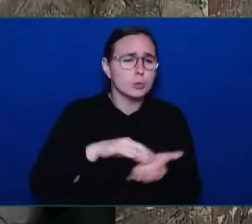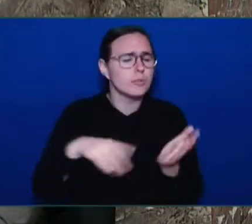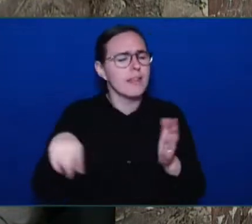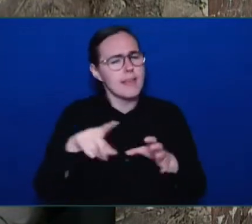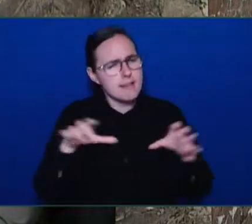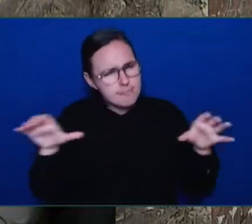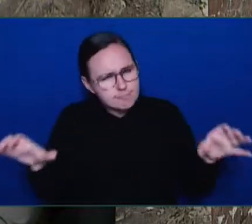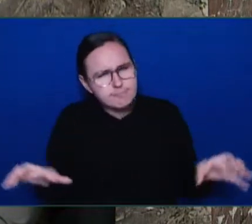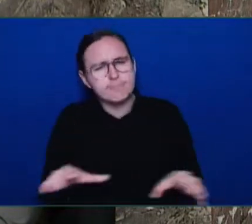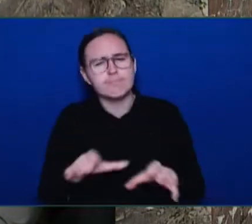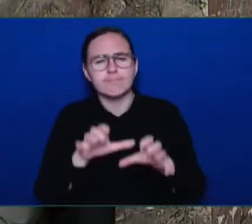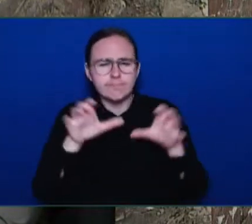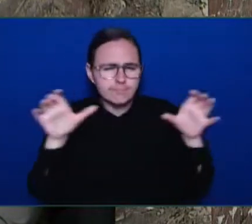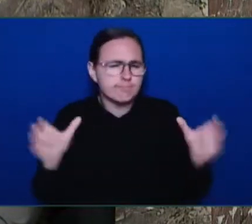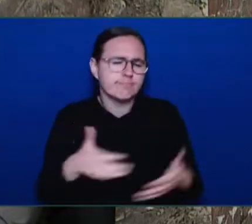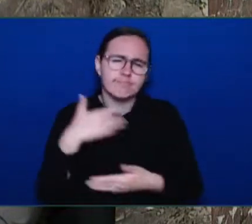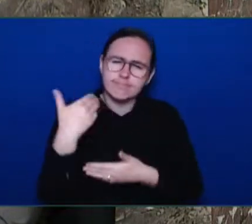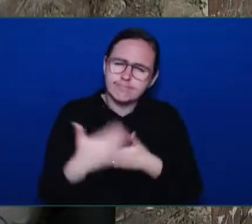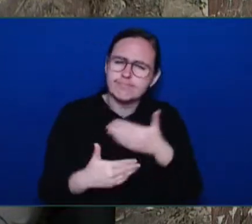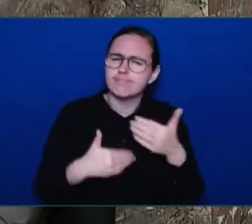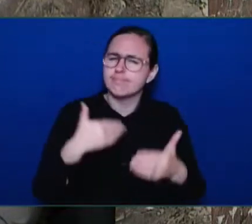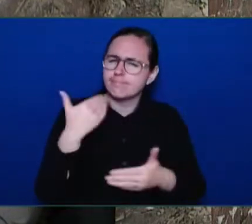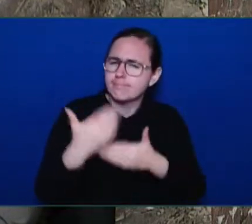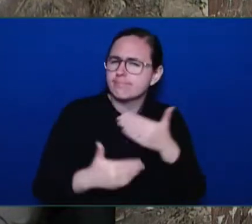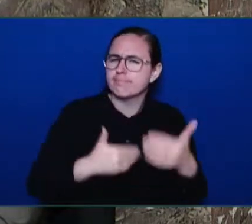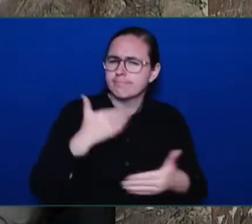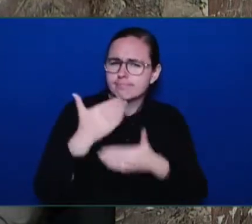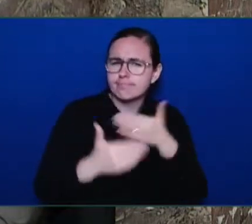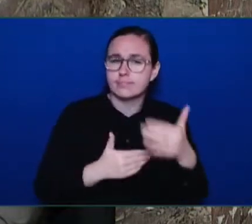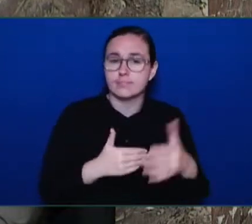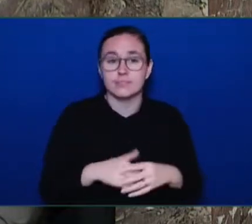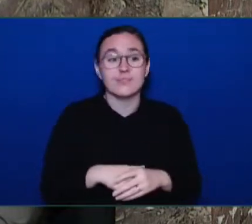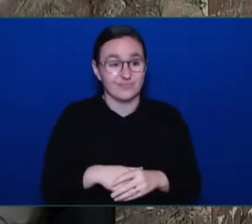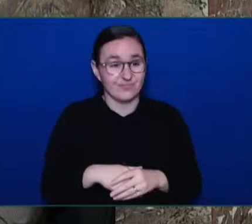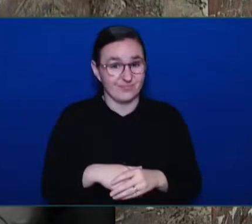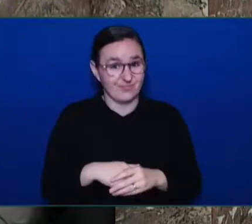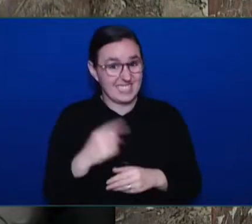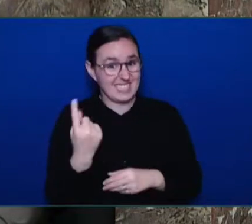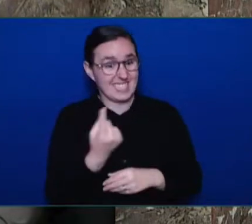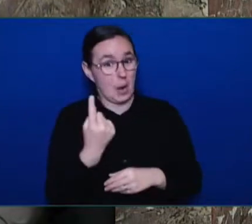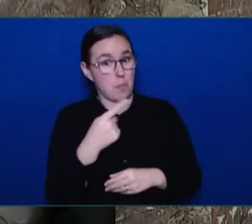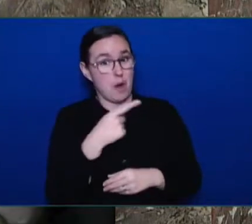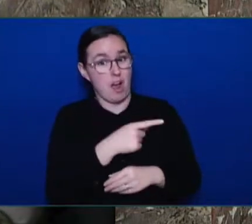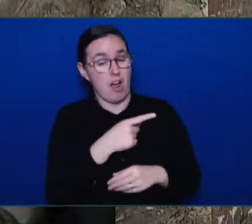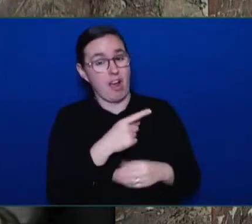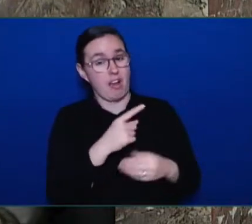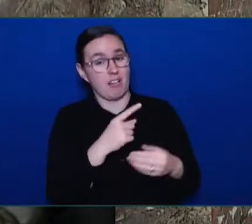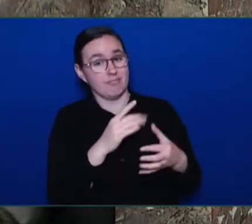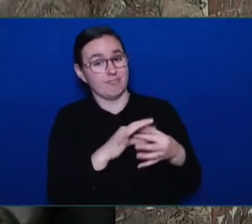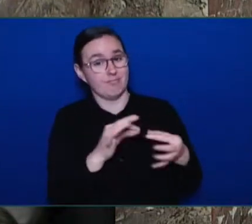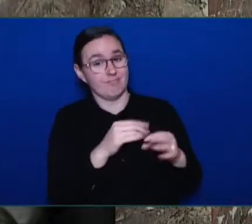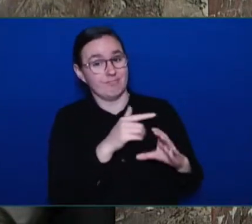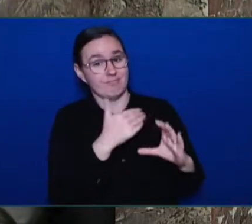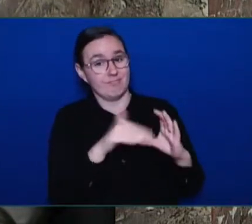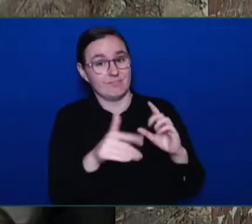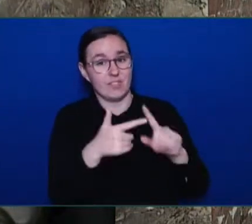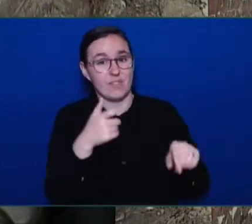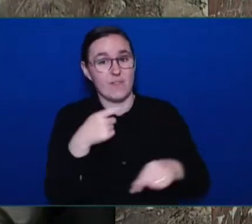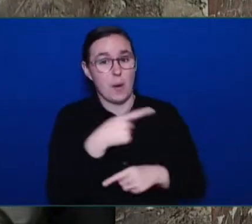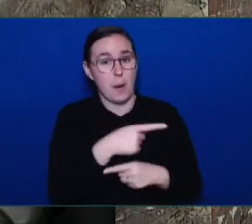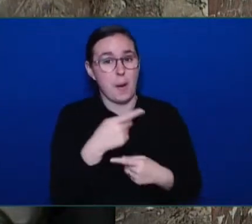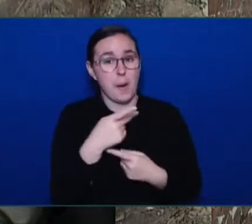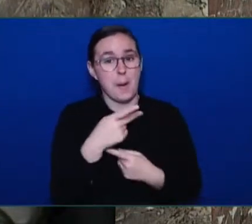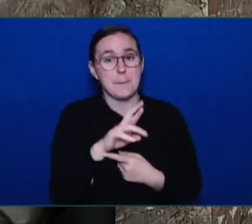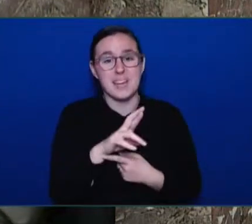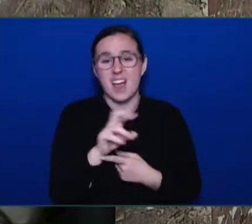a reference to an email, Honourable Speaker. There's a reference to an email from Dr. Stanwyck, Dr. Richard Stanwyck, now retired, and Dr. Henry,